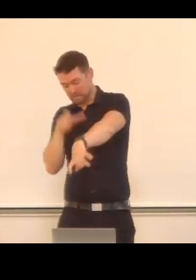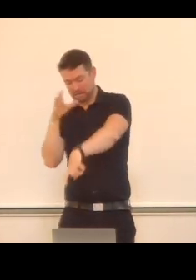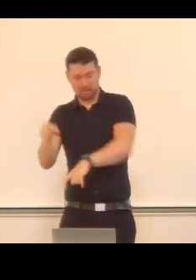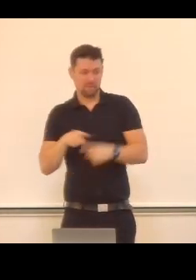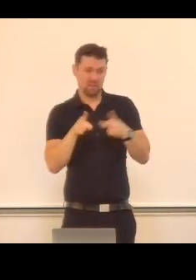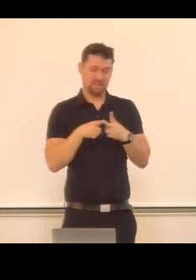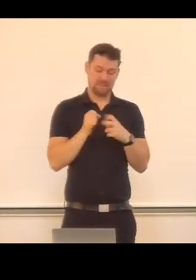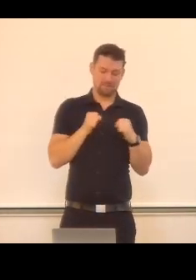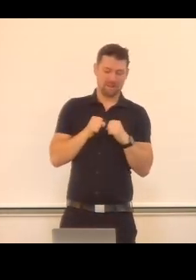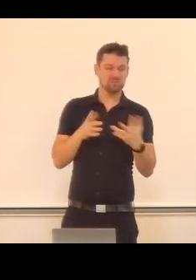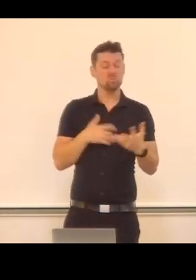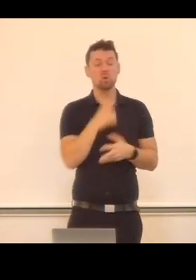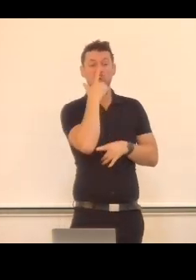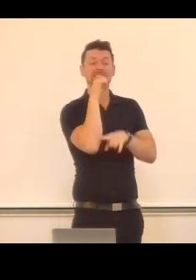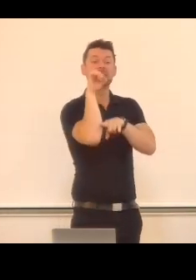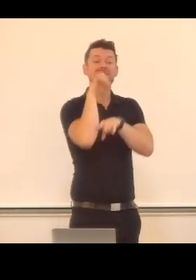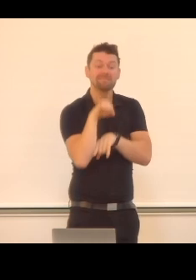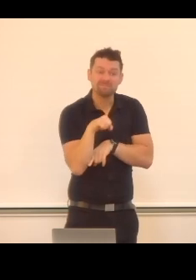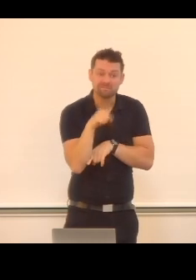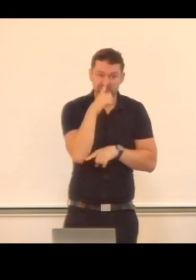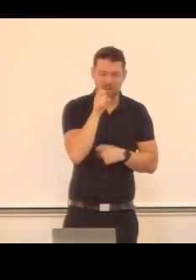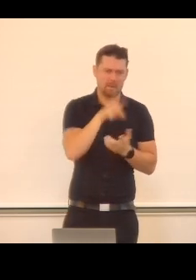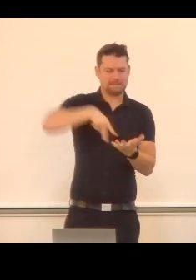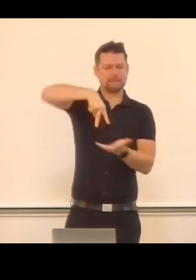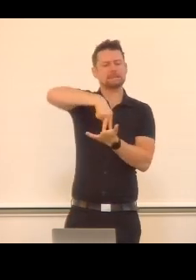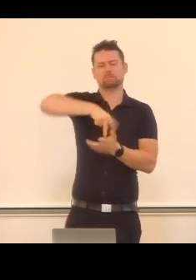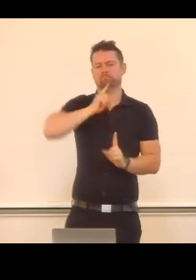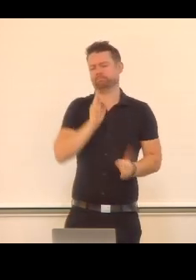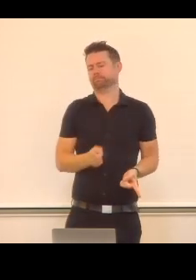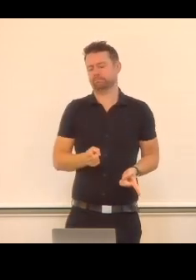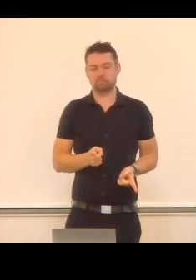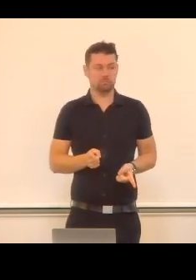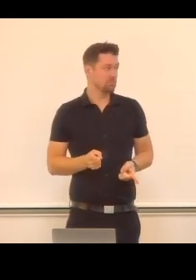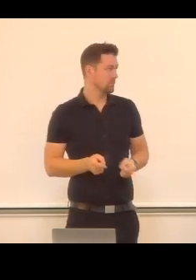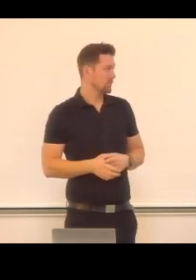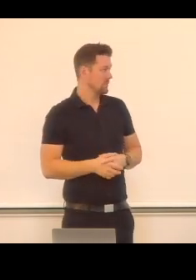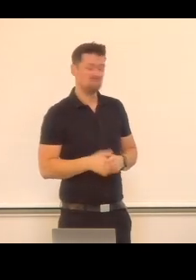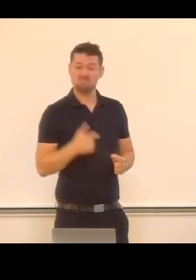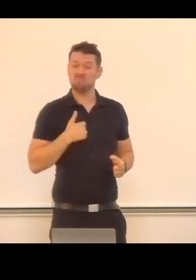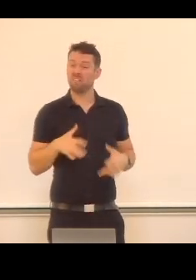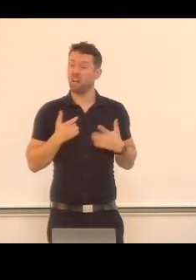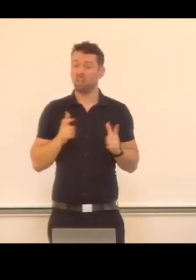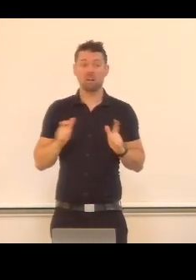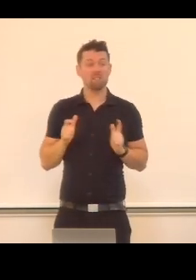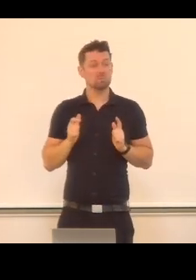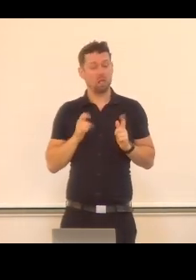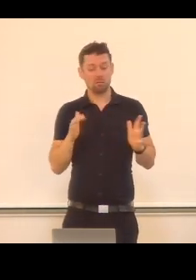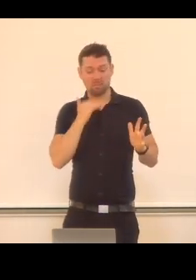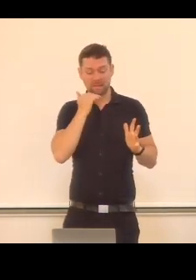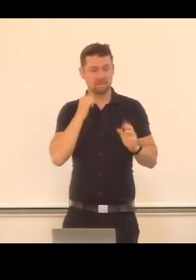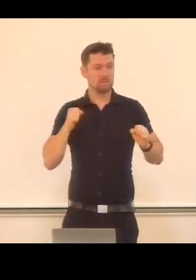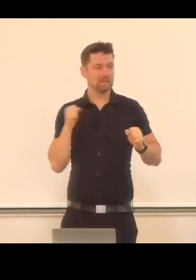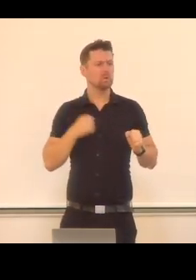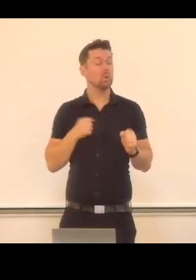to the left. You could sit up in there. You couldn't stand up. I thought it was plenty of room. It was very comfortable. It was